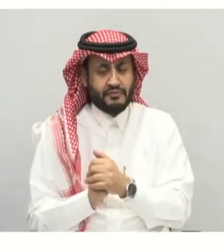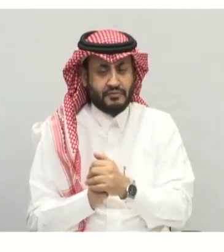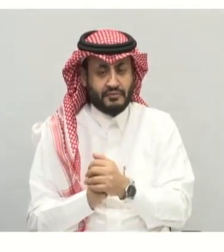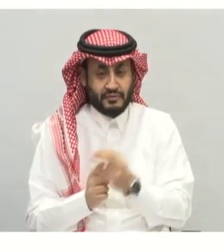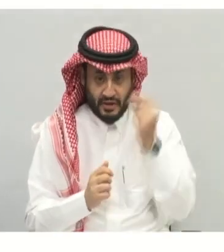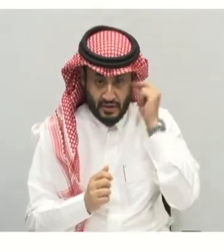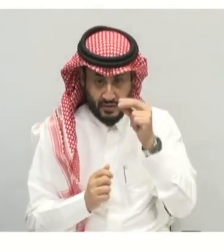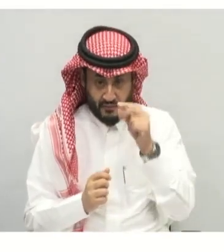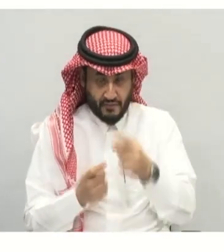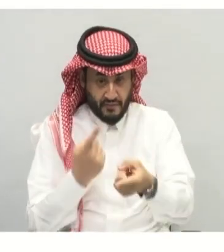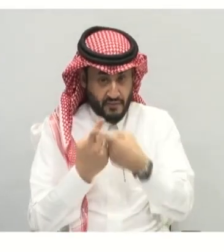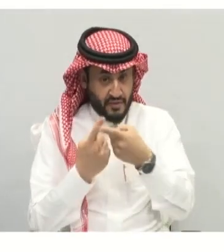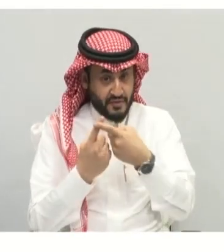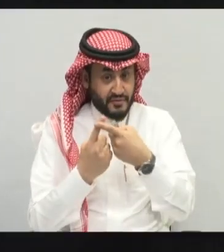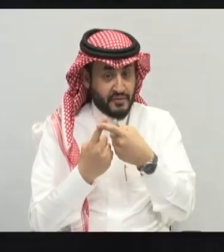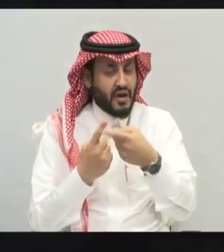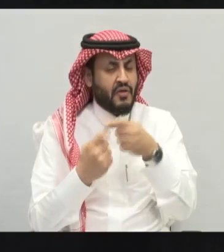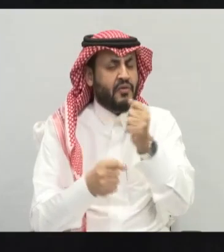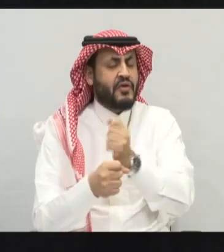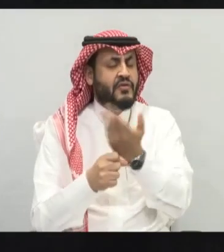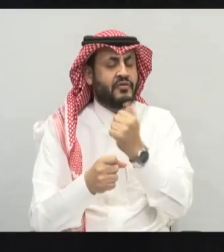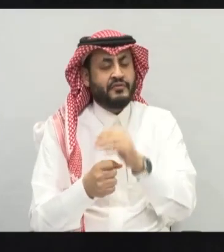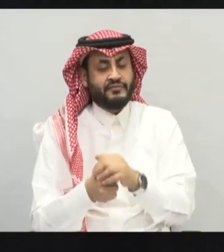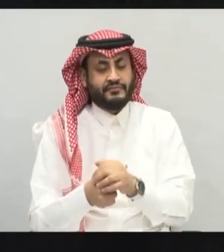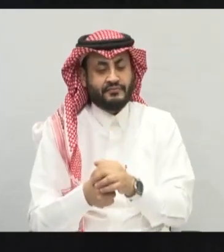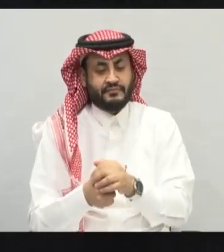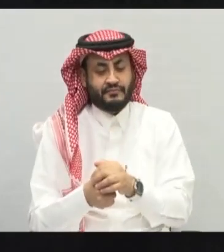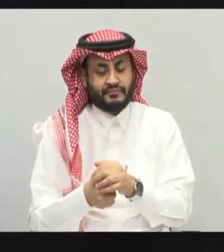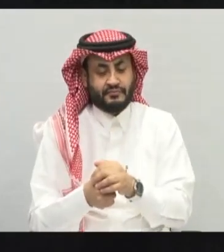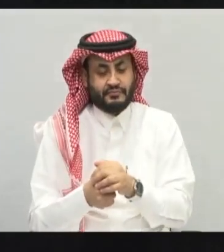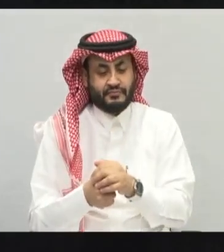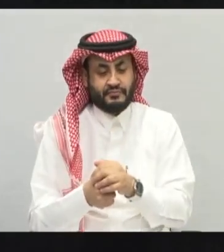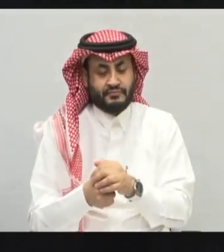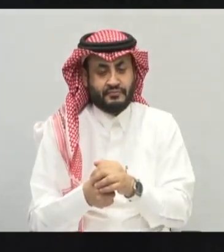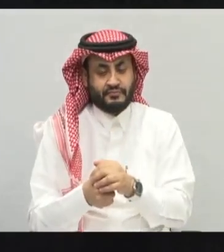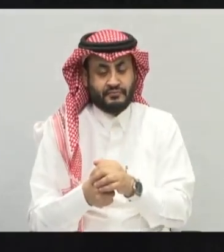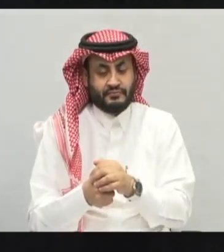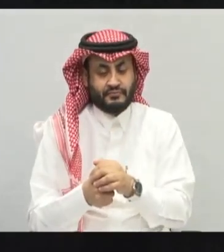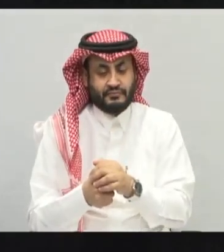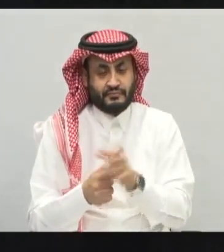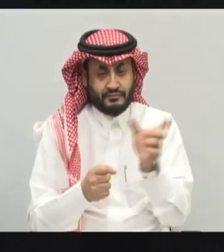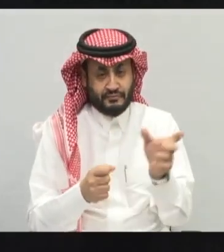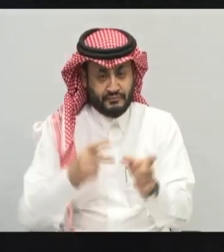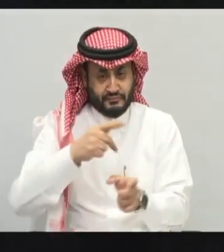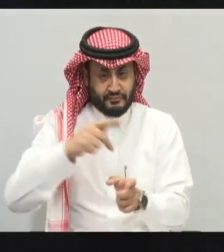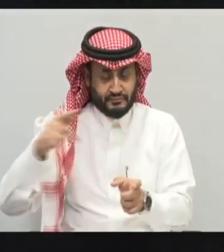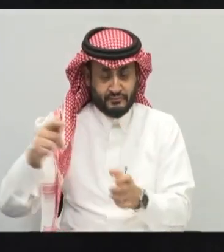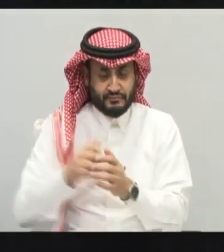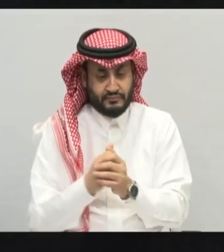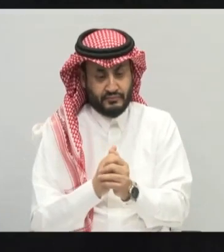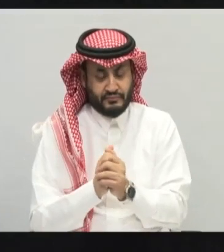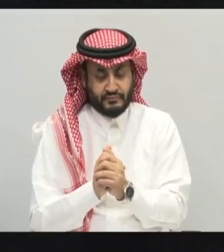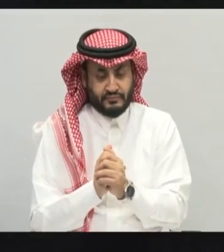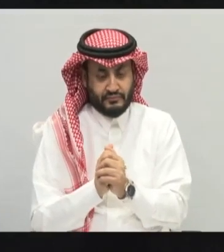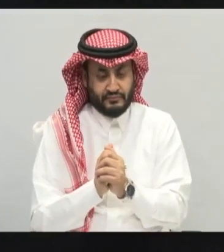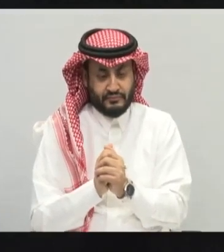know what is the first action that has happened and when you know that this is the first action then in this case you use the best participle which